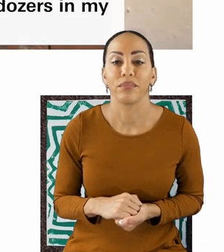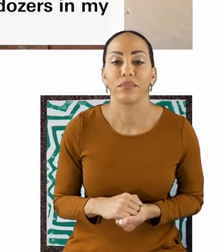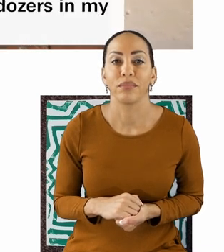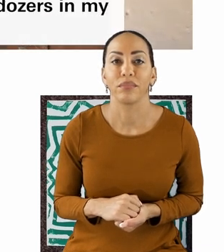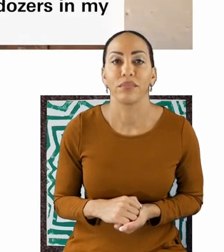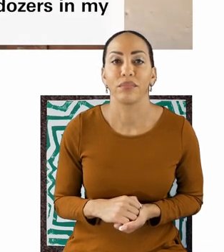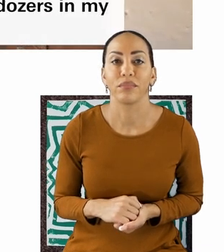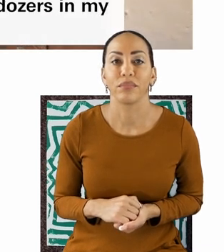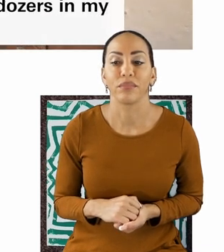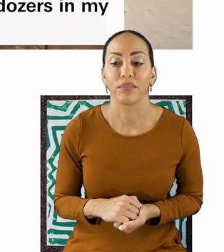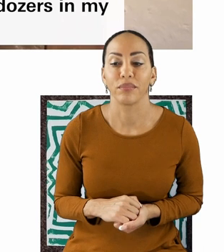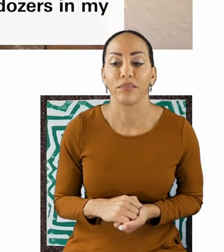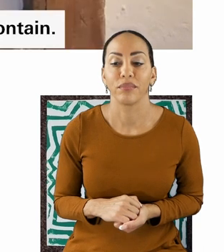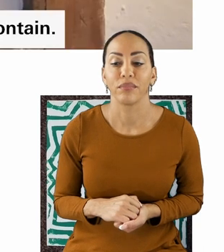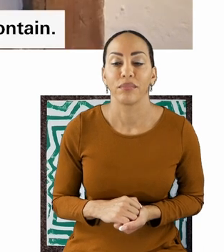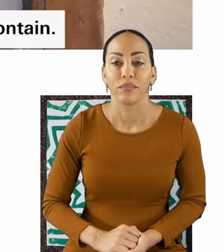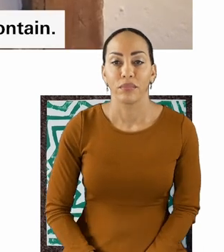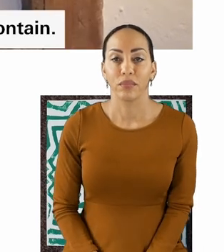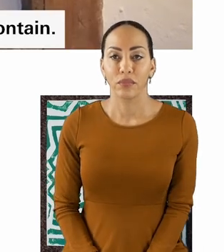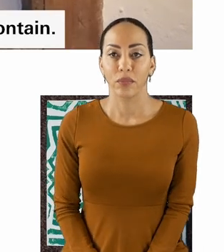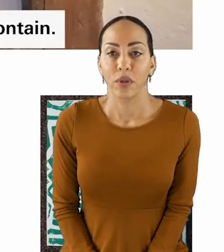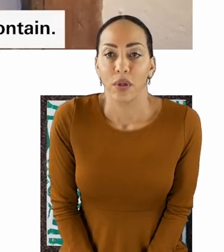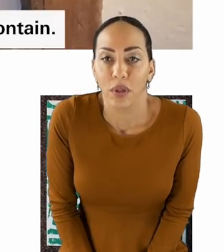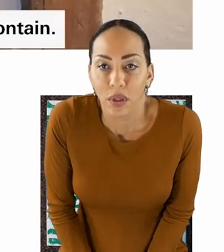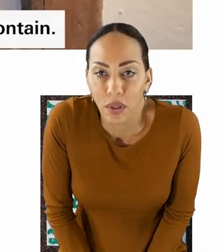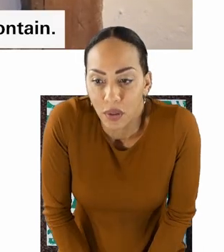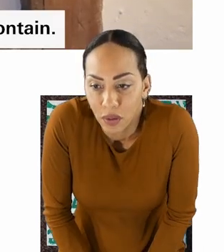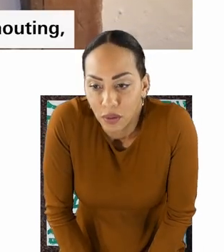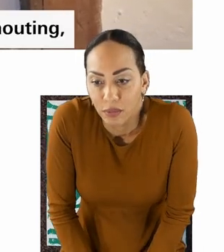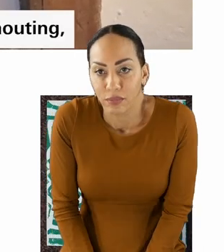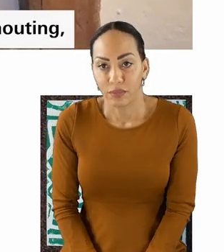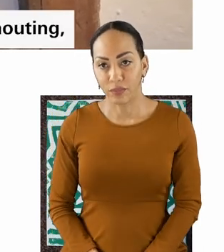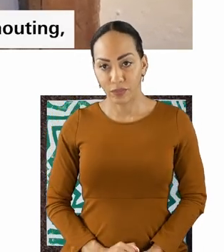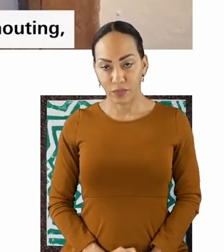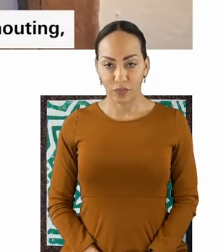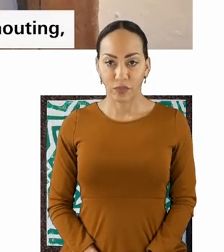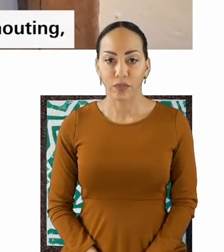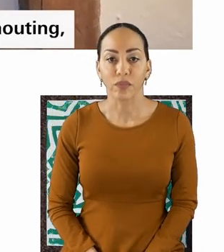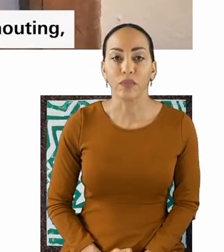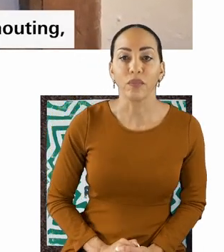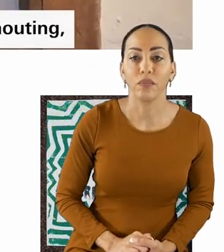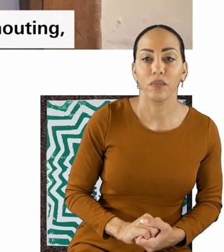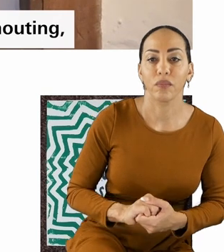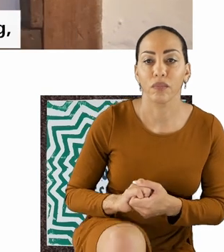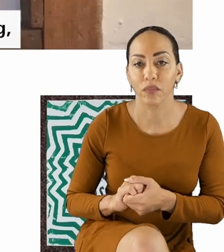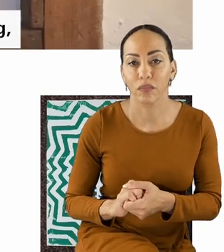thundering bulldozers in my eardrums get going that I contain. Whether it is people shouting,